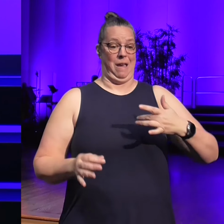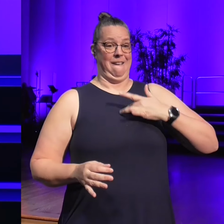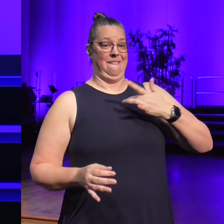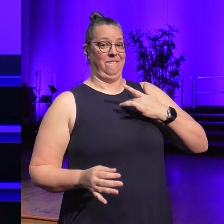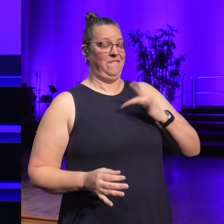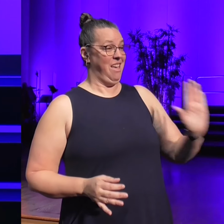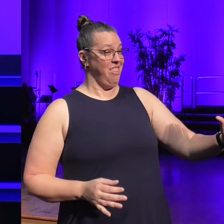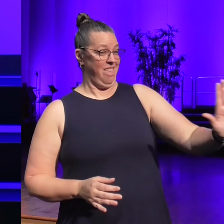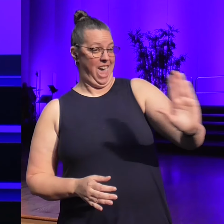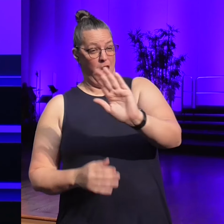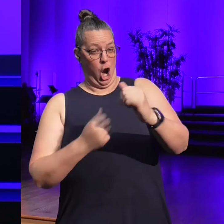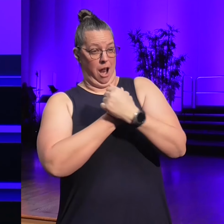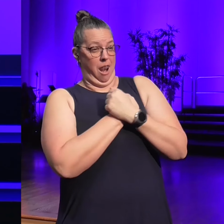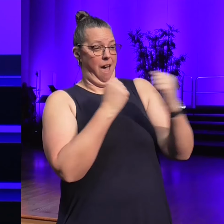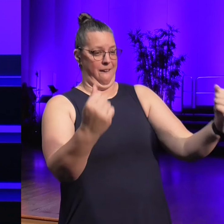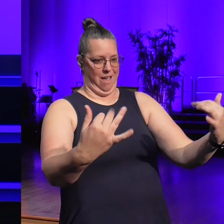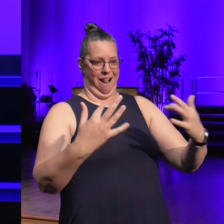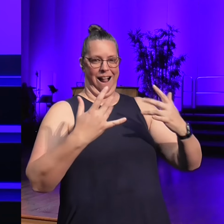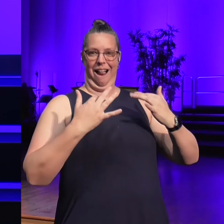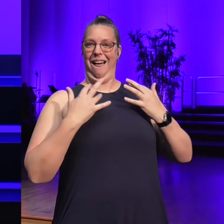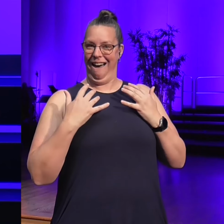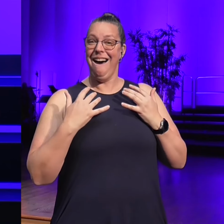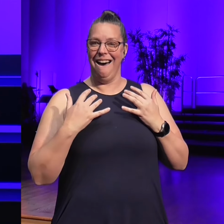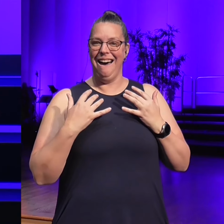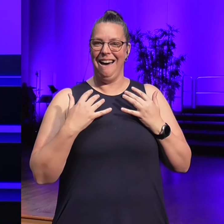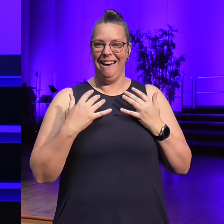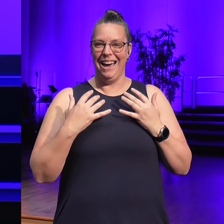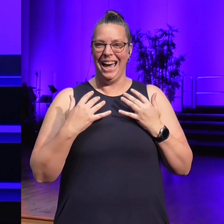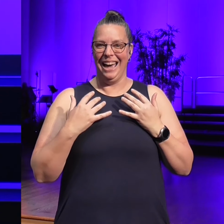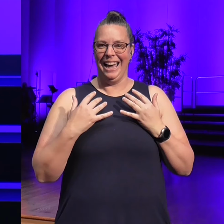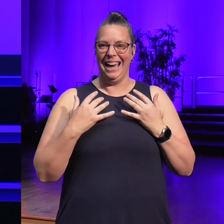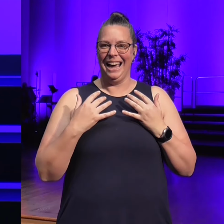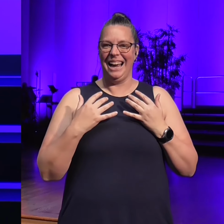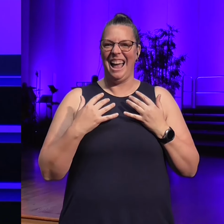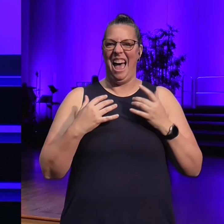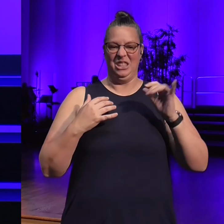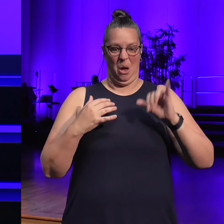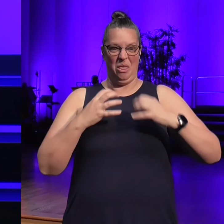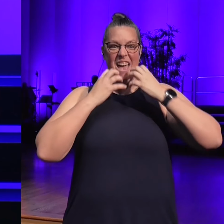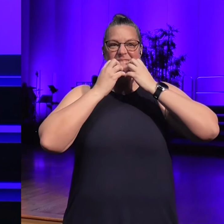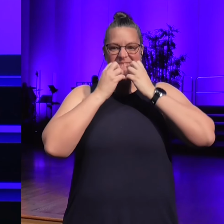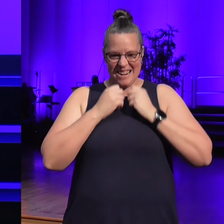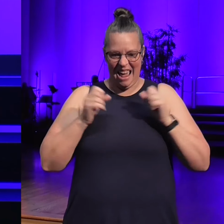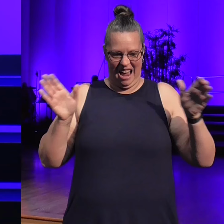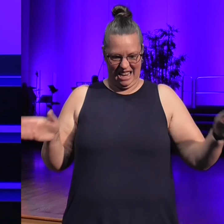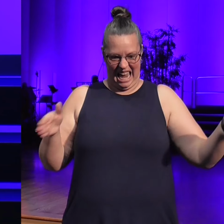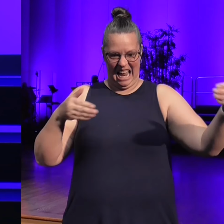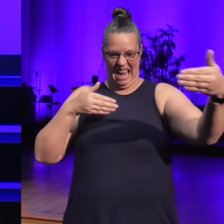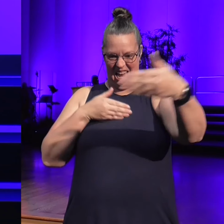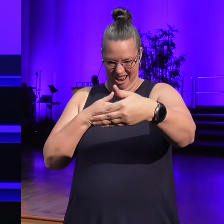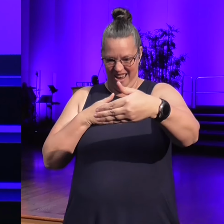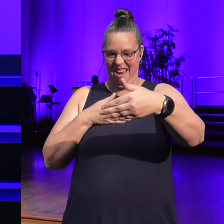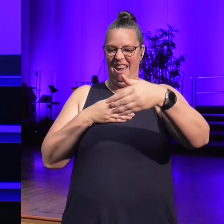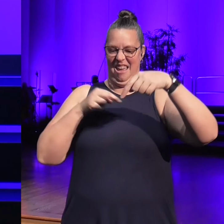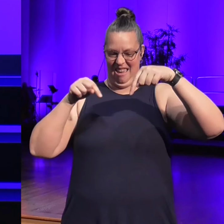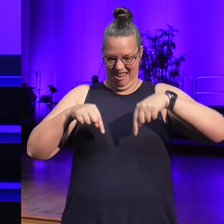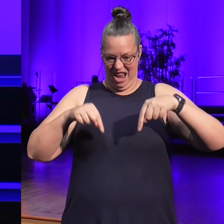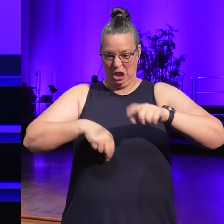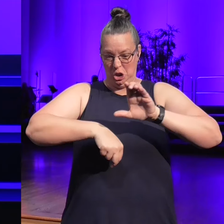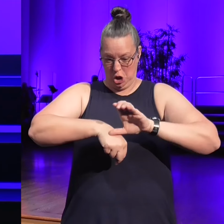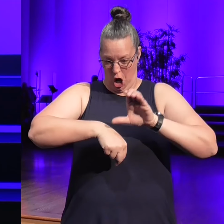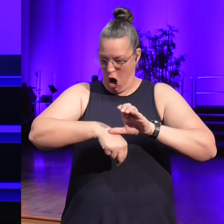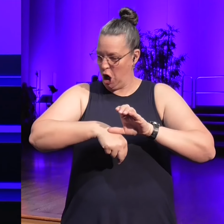coming back to us, so powerful and strong and multiplied that this sacred container of My Life Church does not contain that love, but we'll